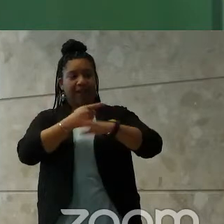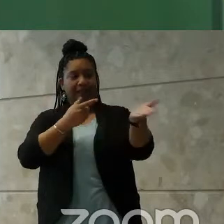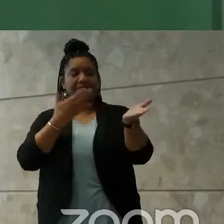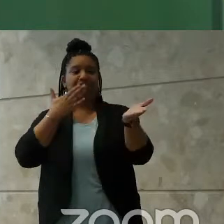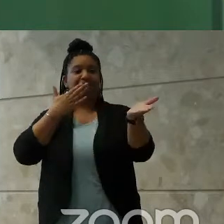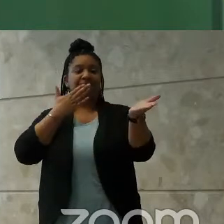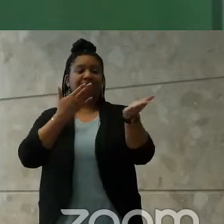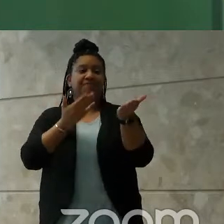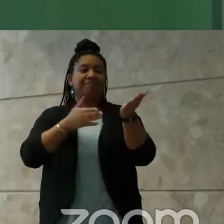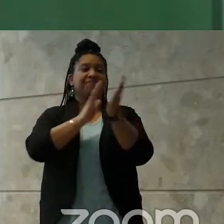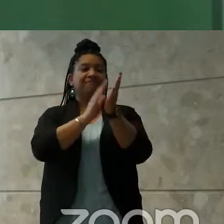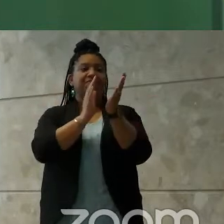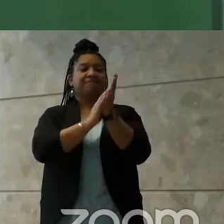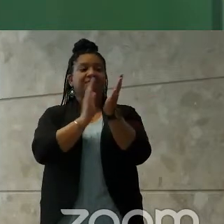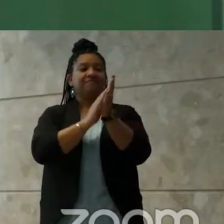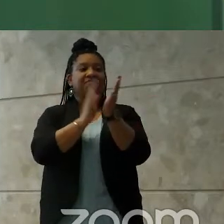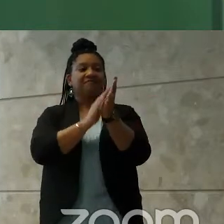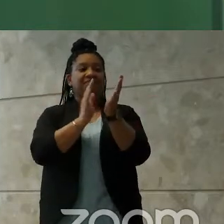Please. Okay.